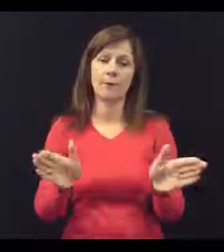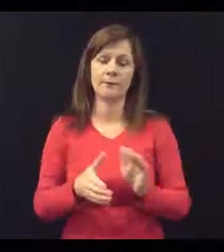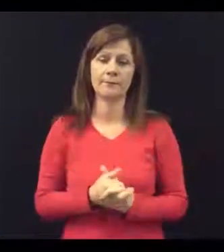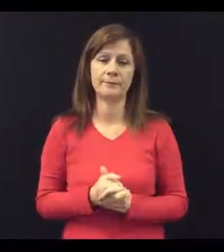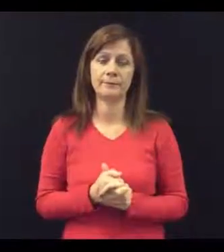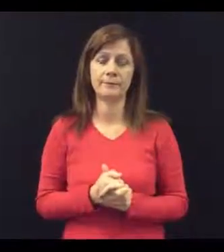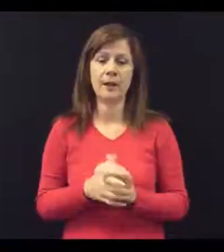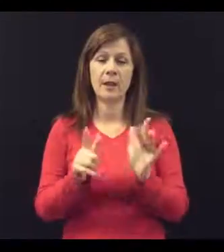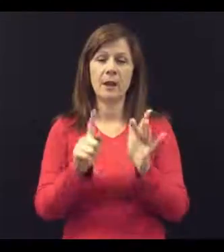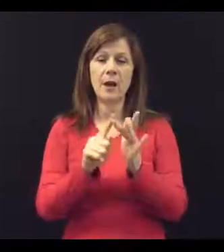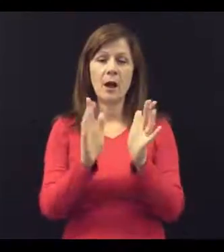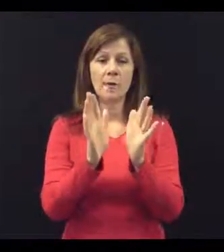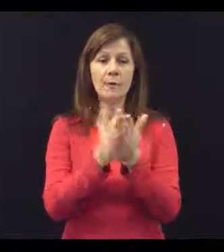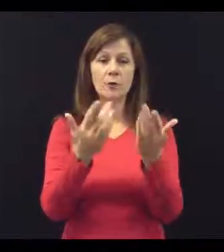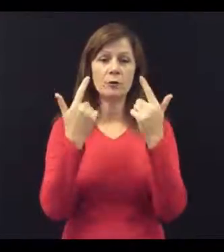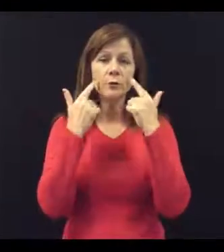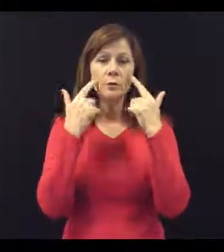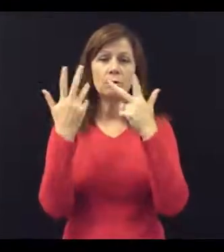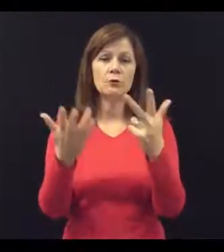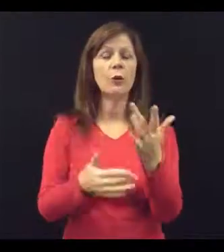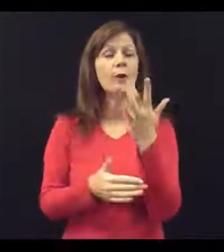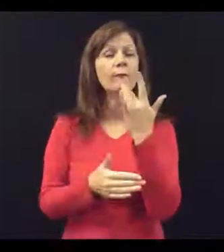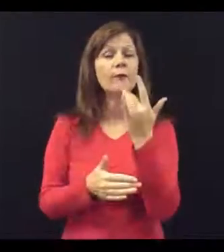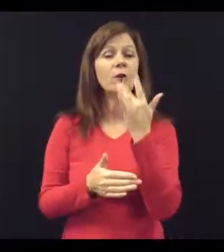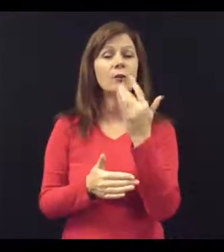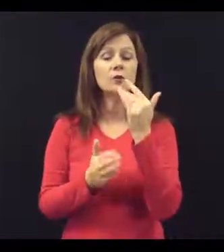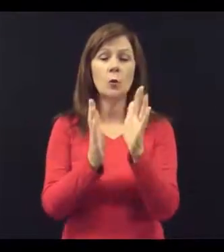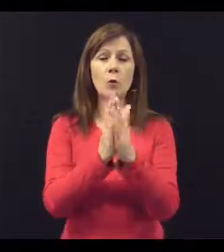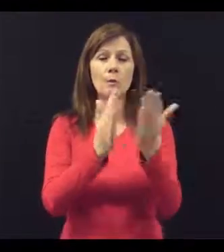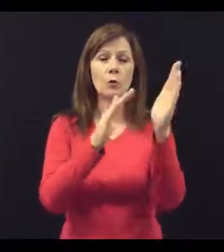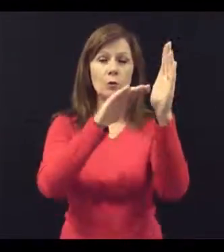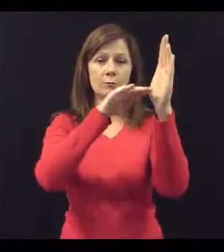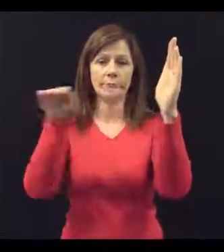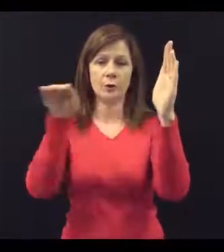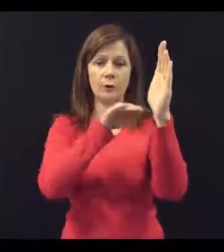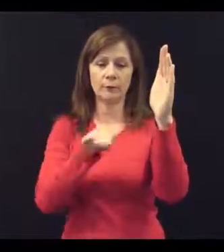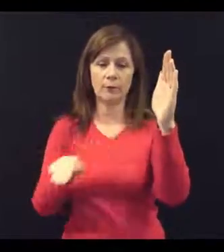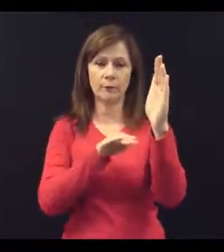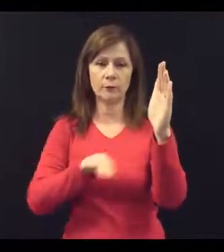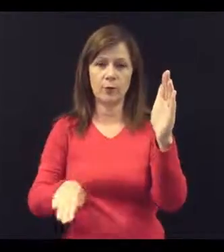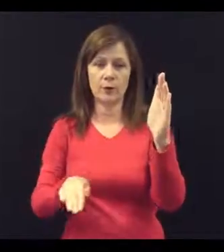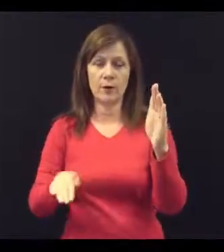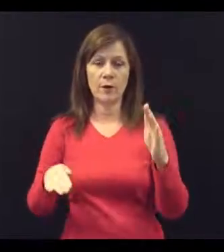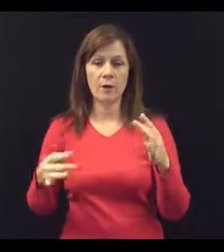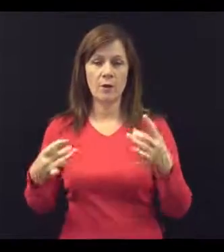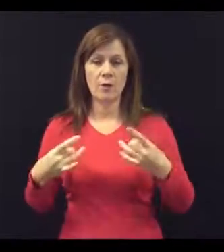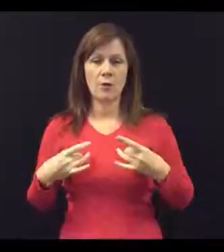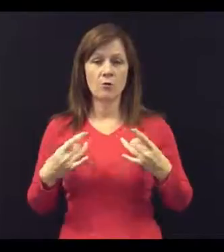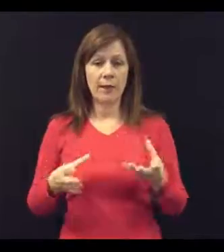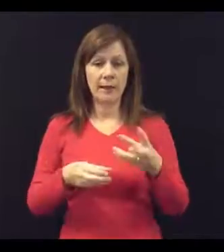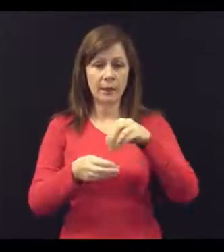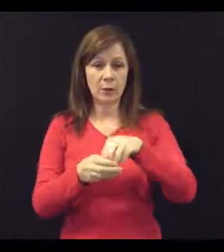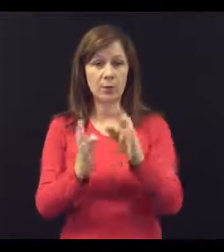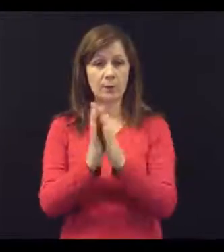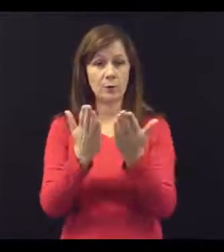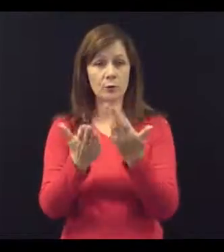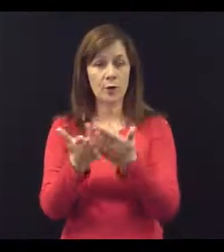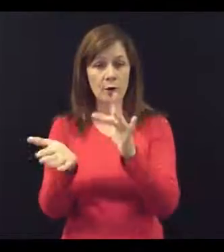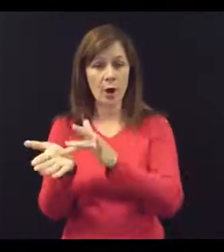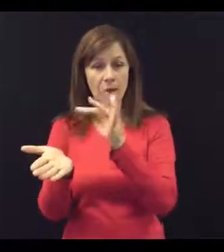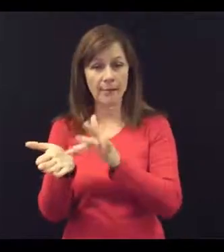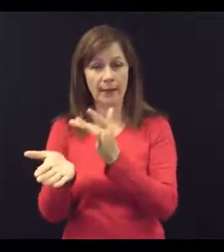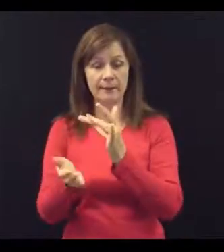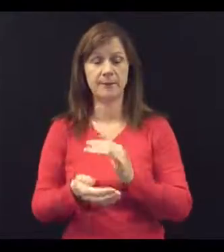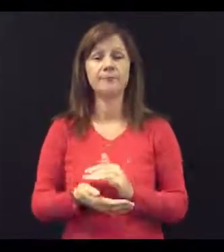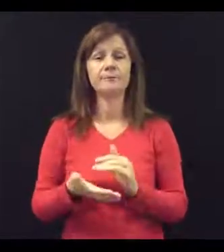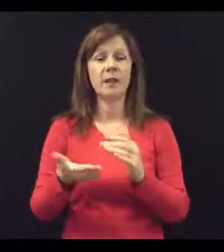to launch. iBooks will start by showing you a virtual bookcase of all the books currently stored on your iPad. If you have lots of